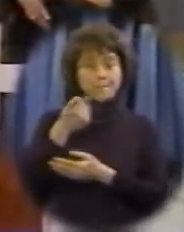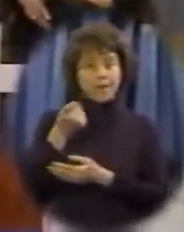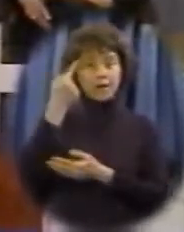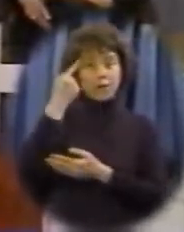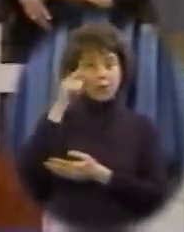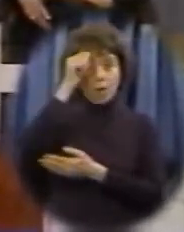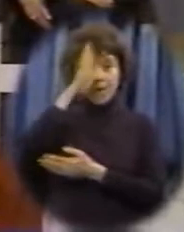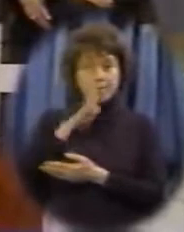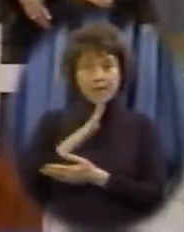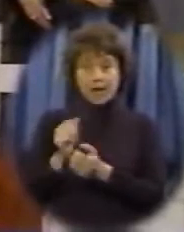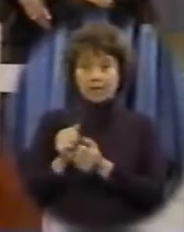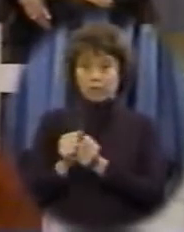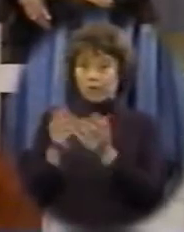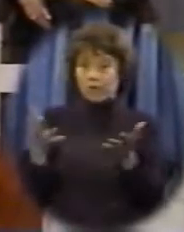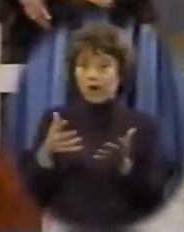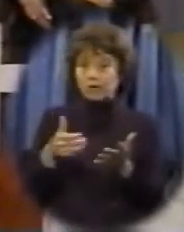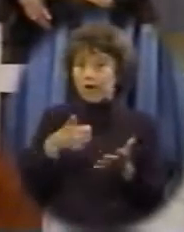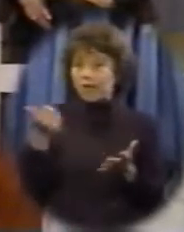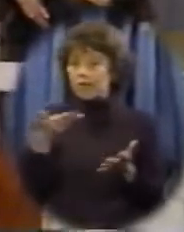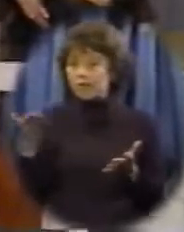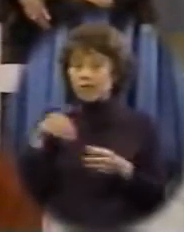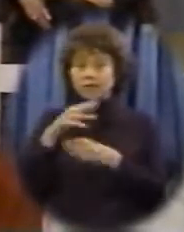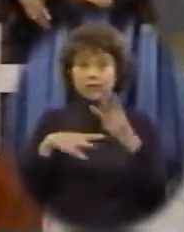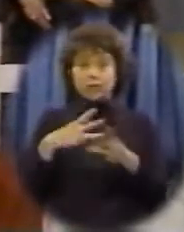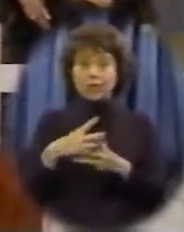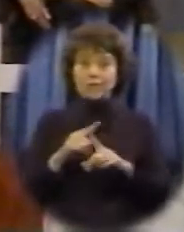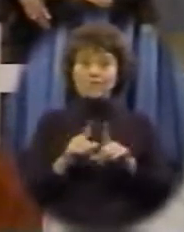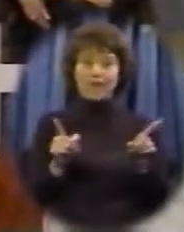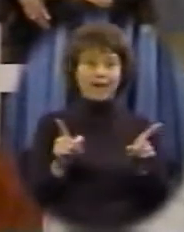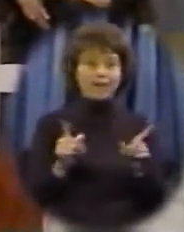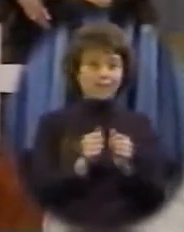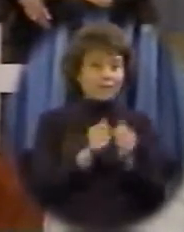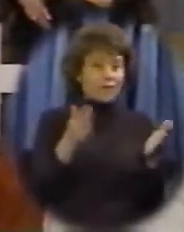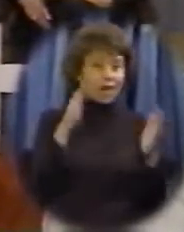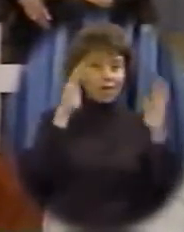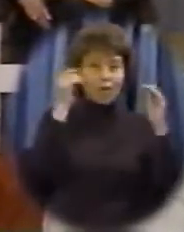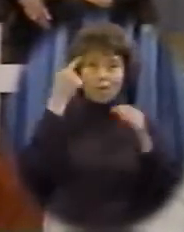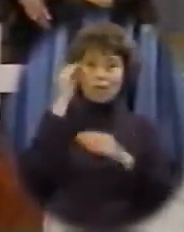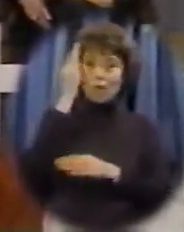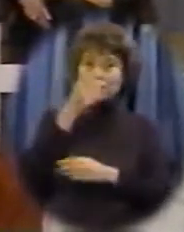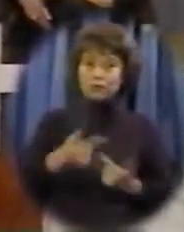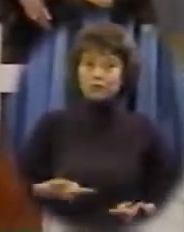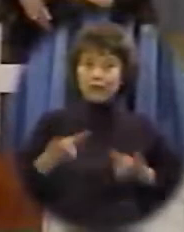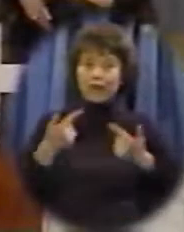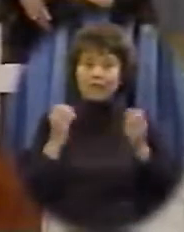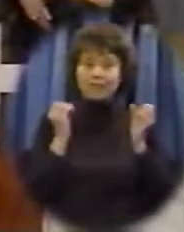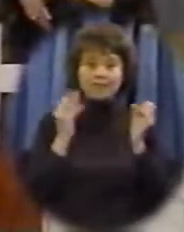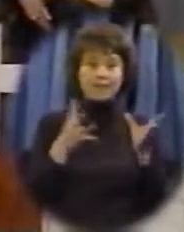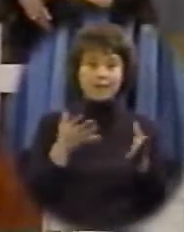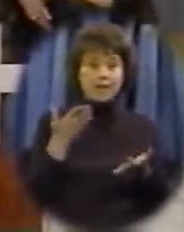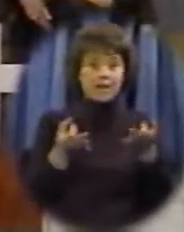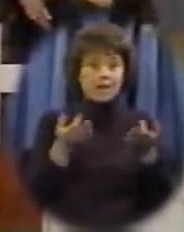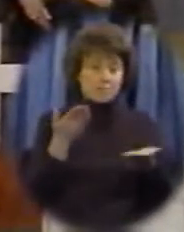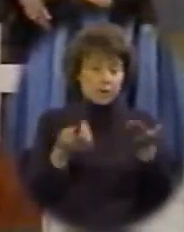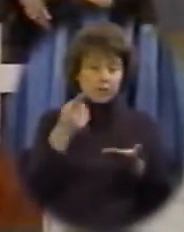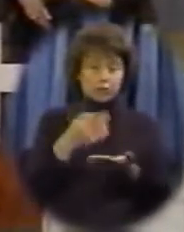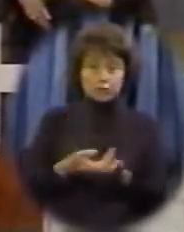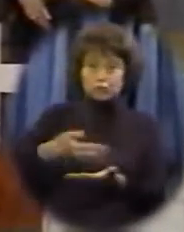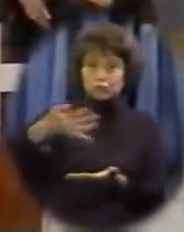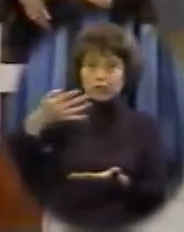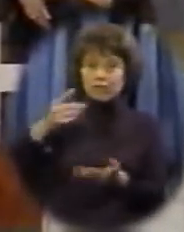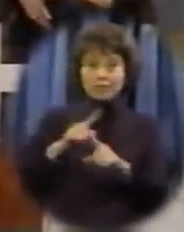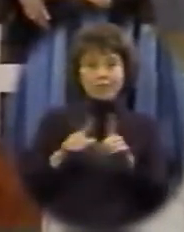world than to be without hope for a future life. You may be in great present prosperity, but if you have no hope.